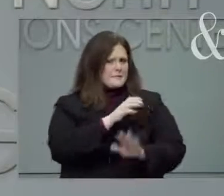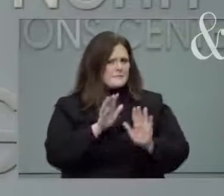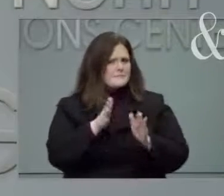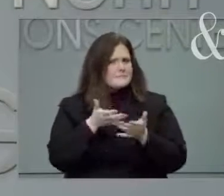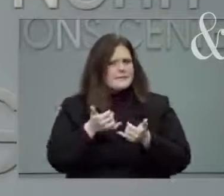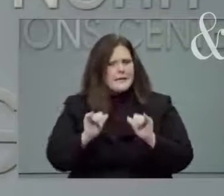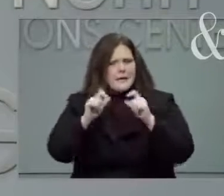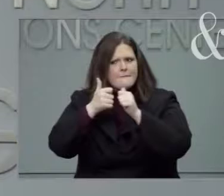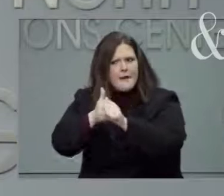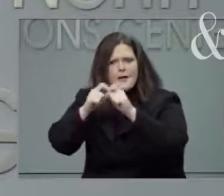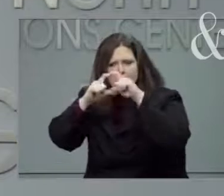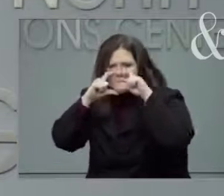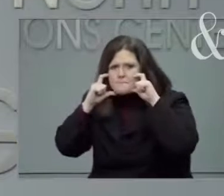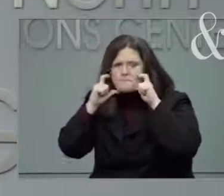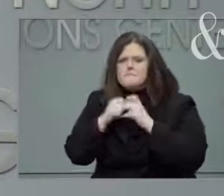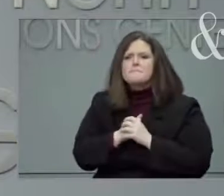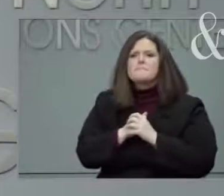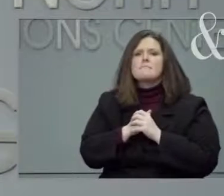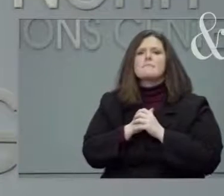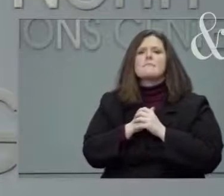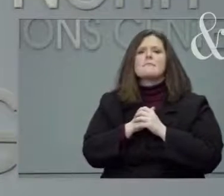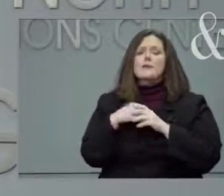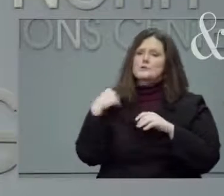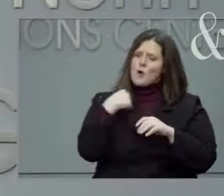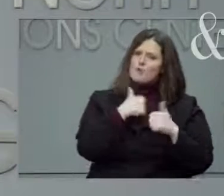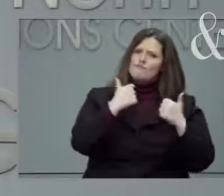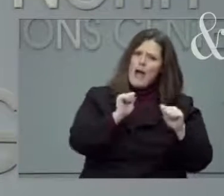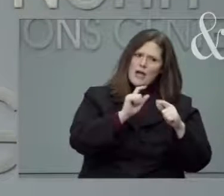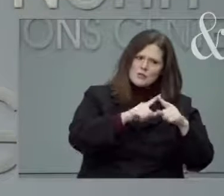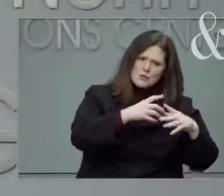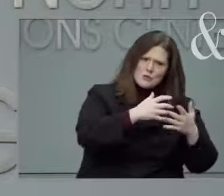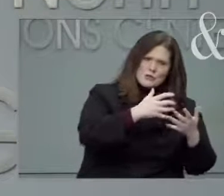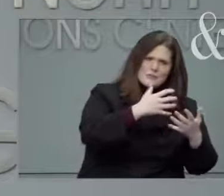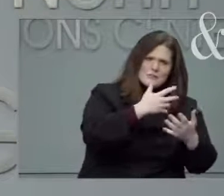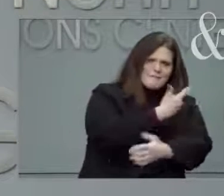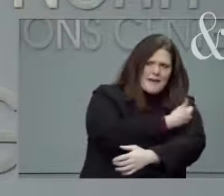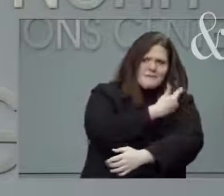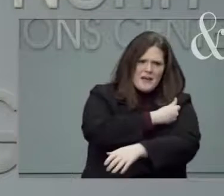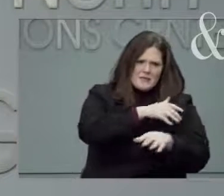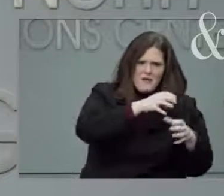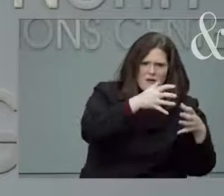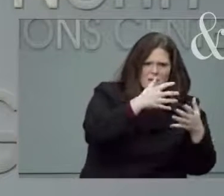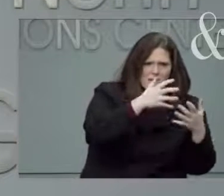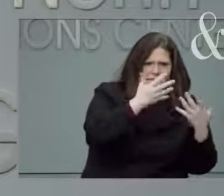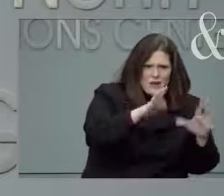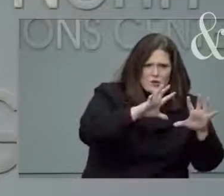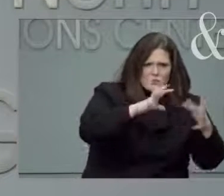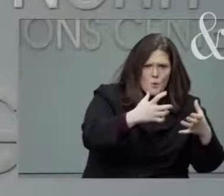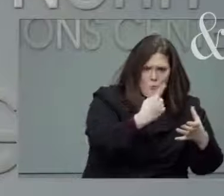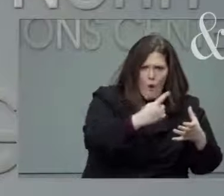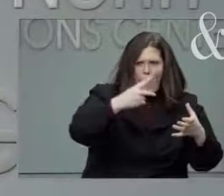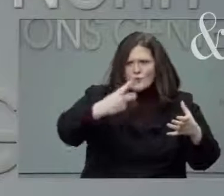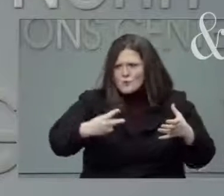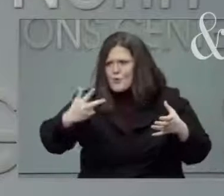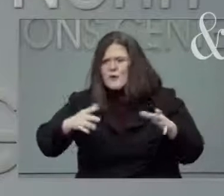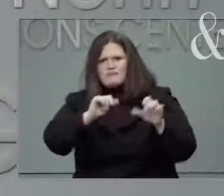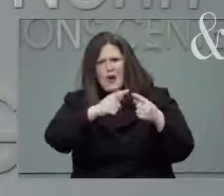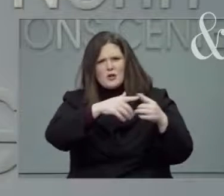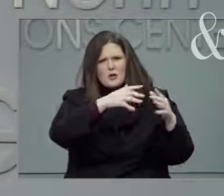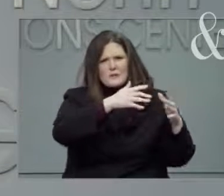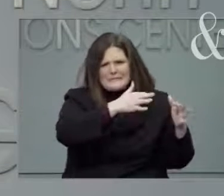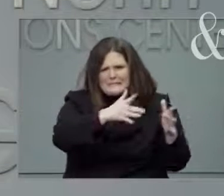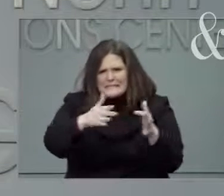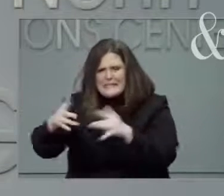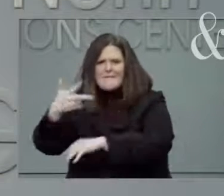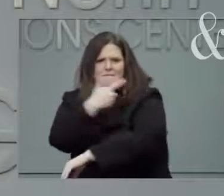can get everybody vaccinated, the better off that we will be. And that's why we're continuing to fight